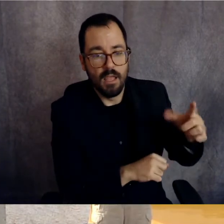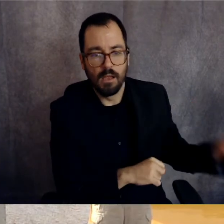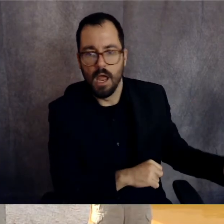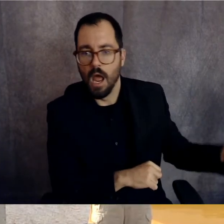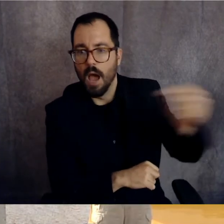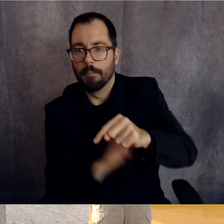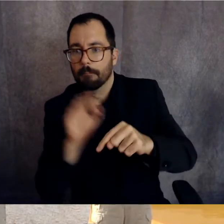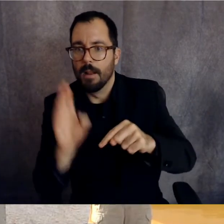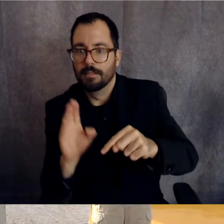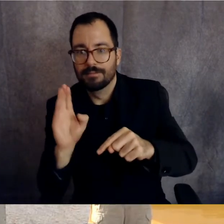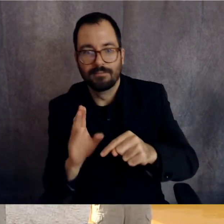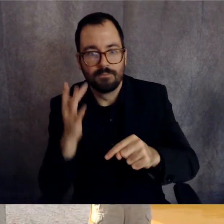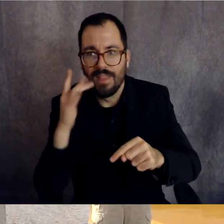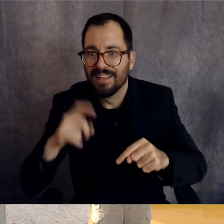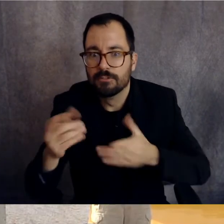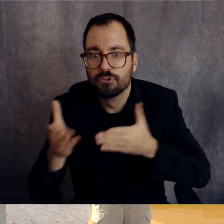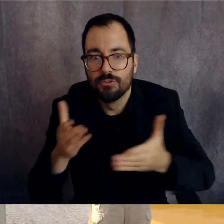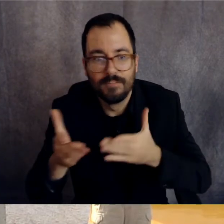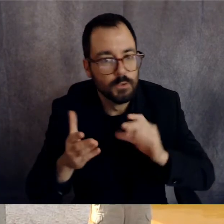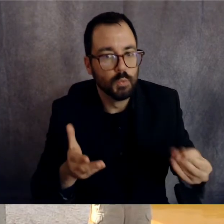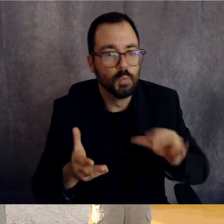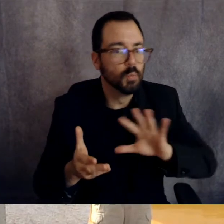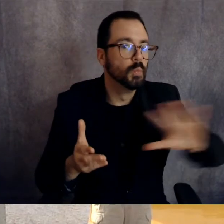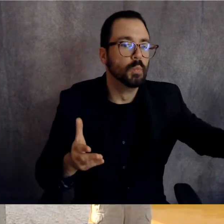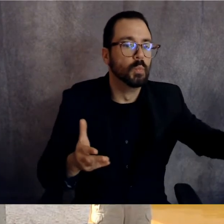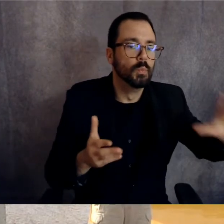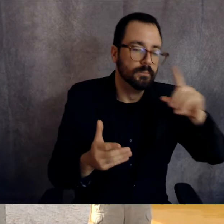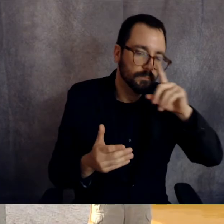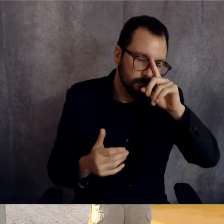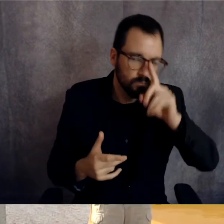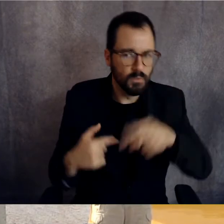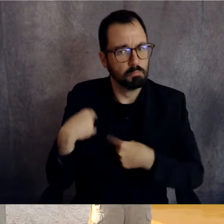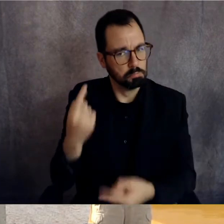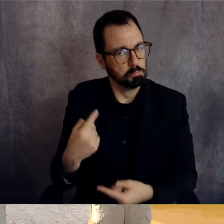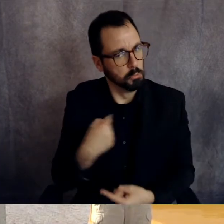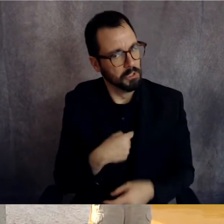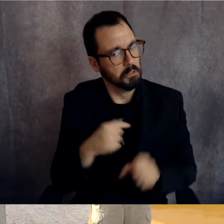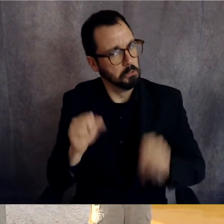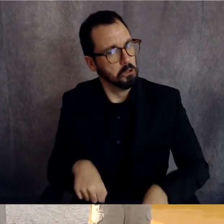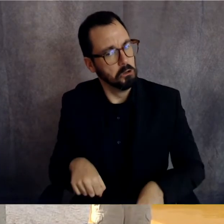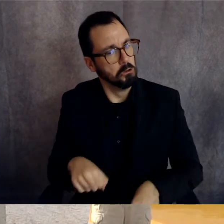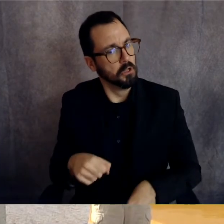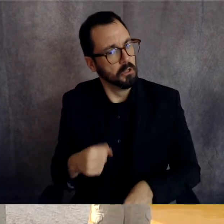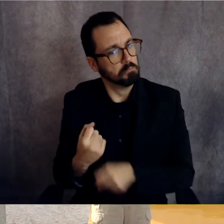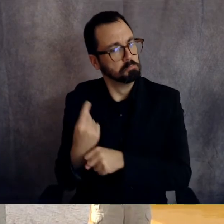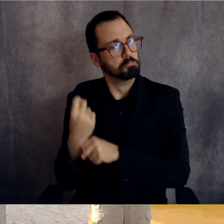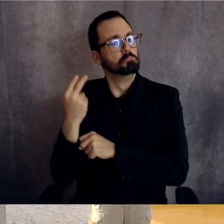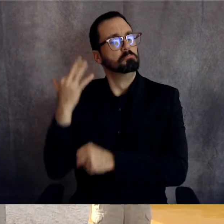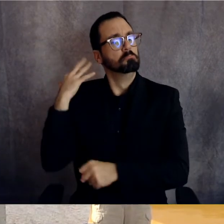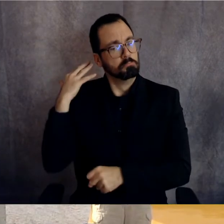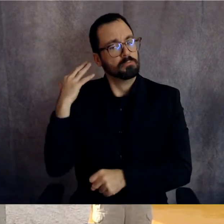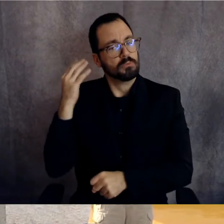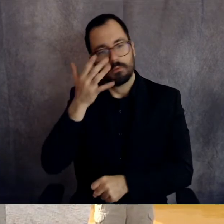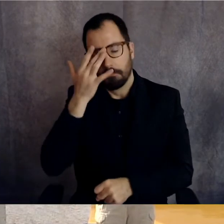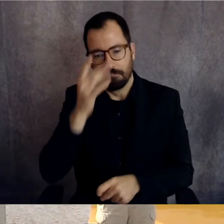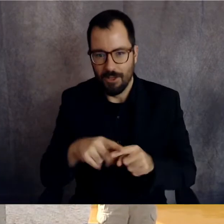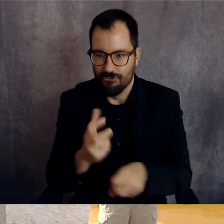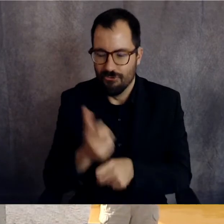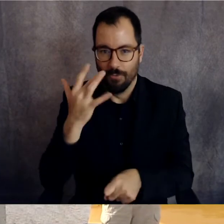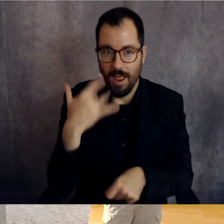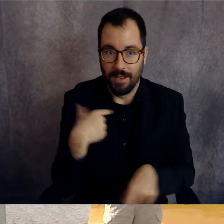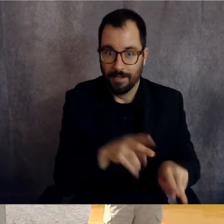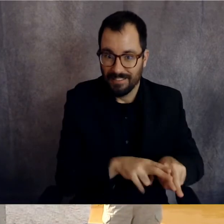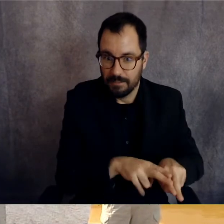look for Boston for services. And in years past, we've been able to provide, and we will continue to provide, but it's harder because we need to keep our shelters at